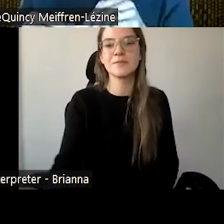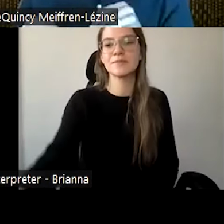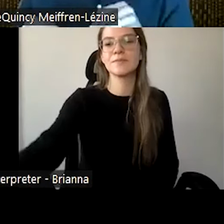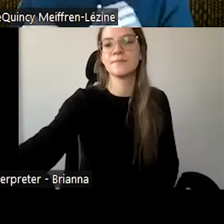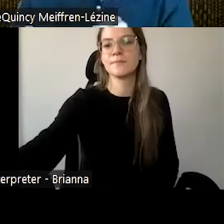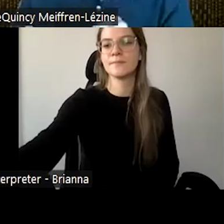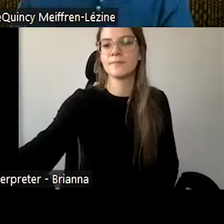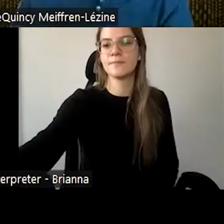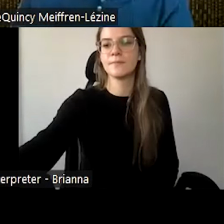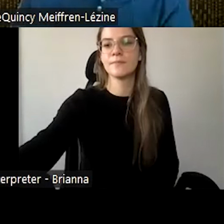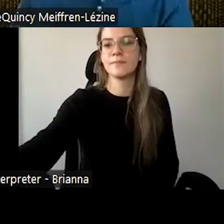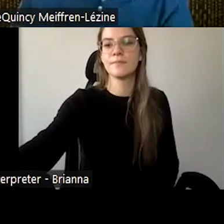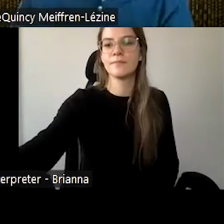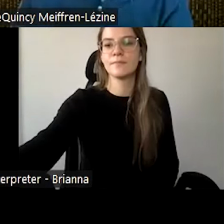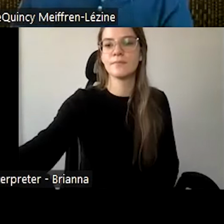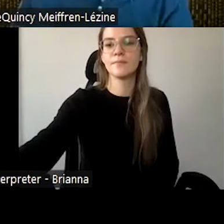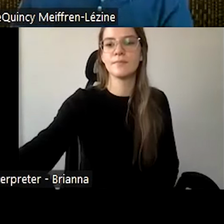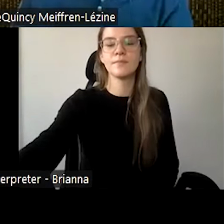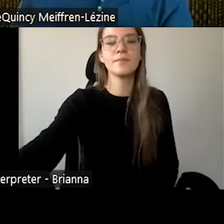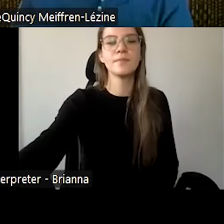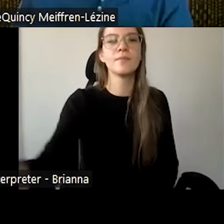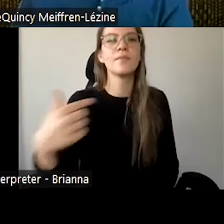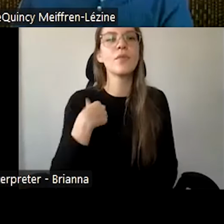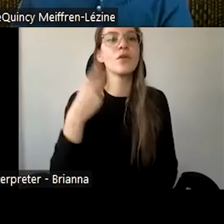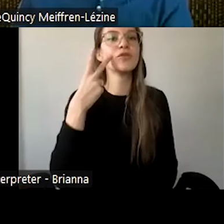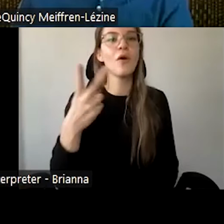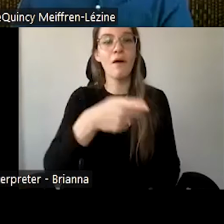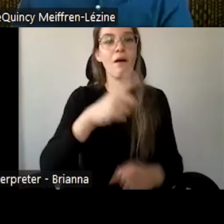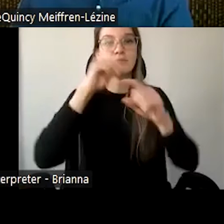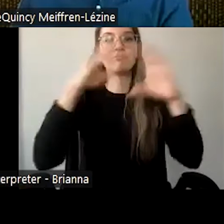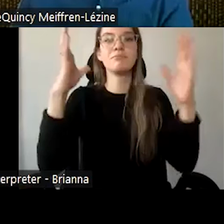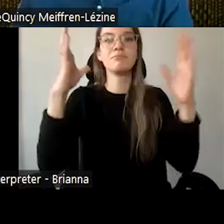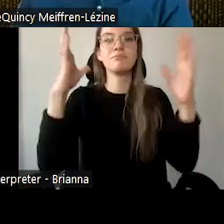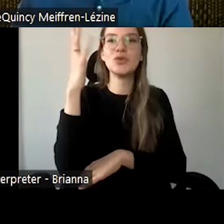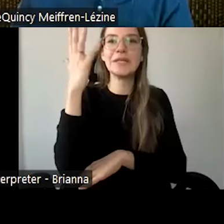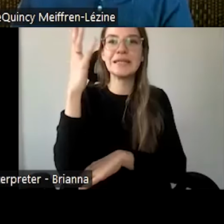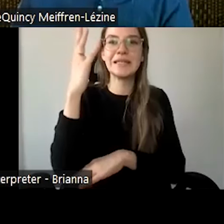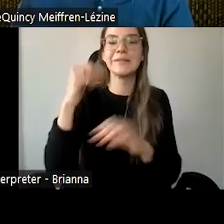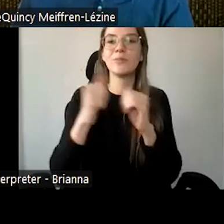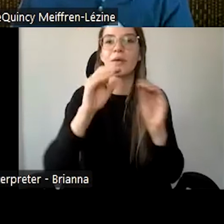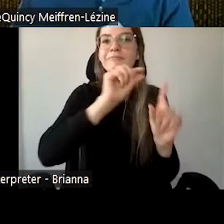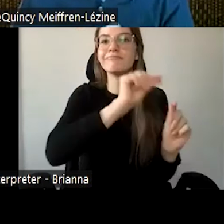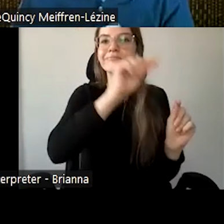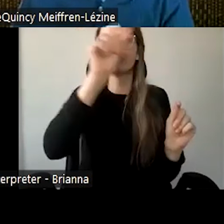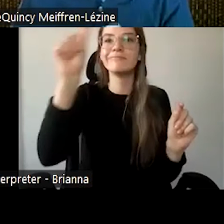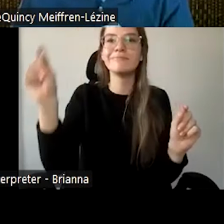come across this idea of a tree of ACEs, a pair of ACEs. I think